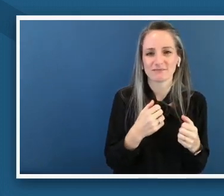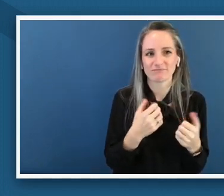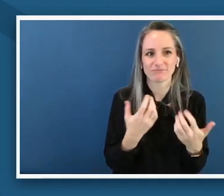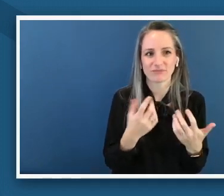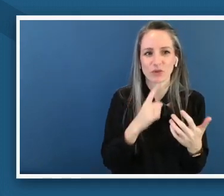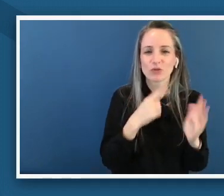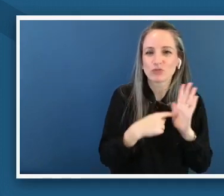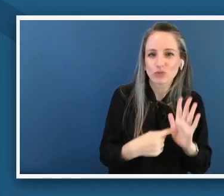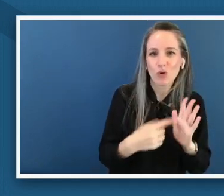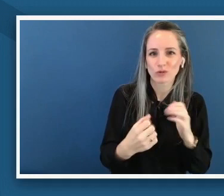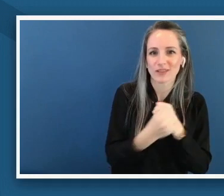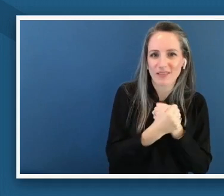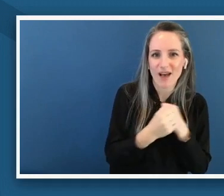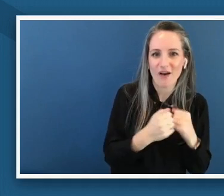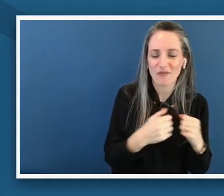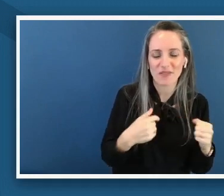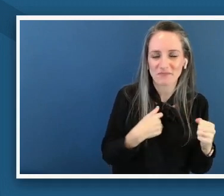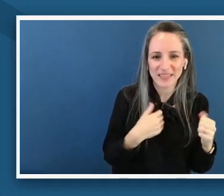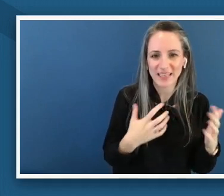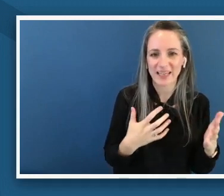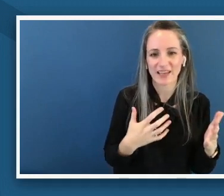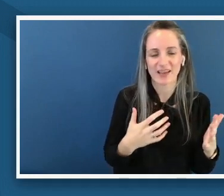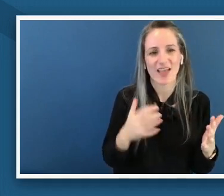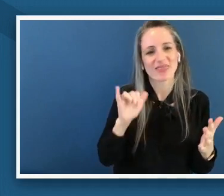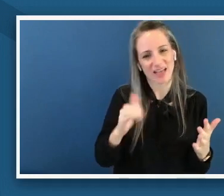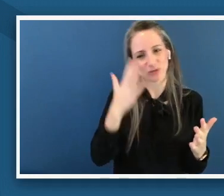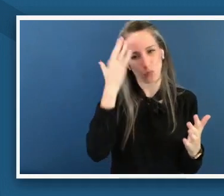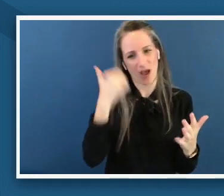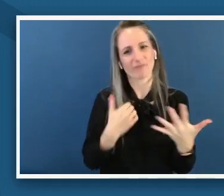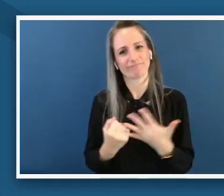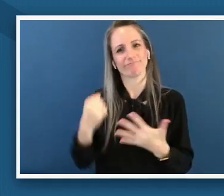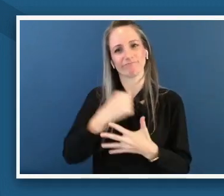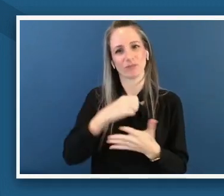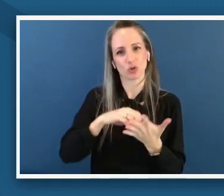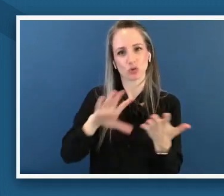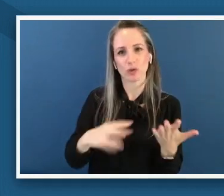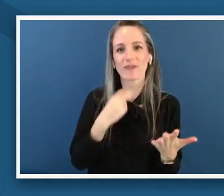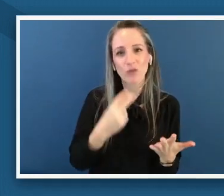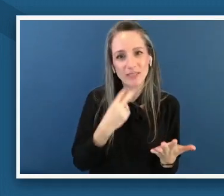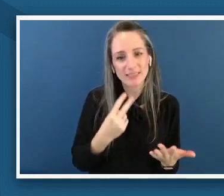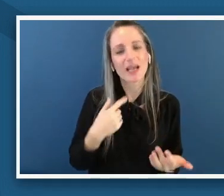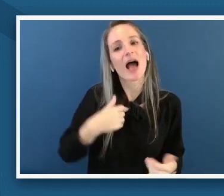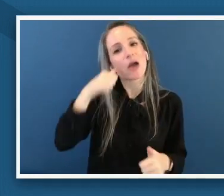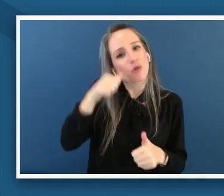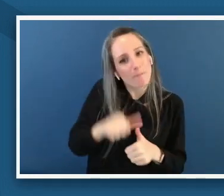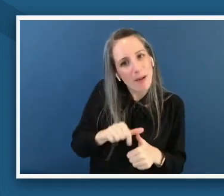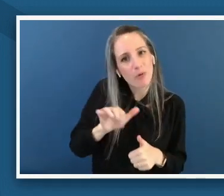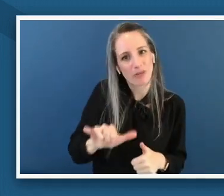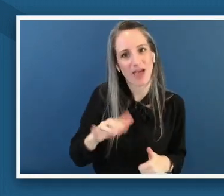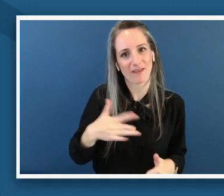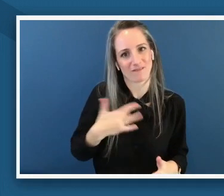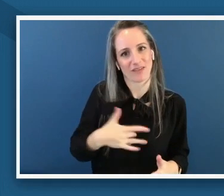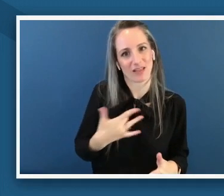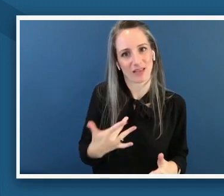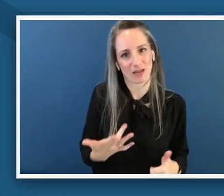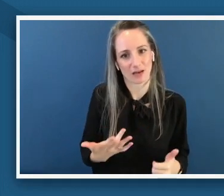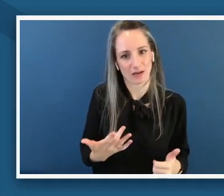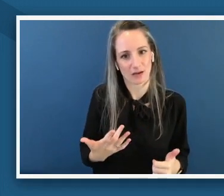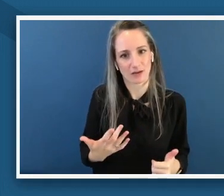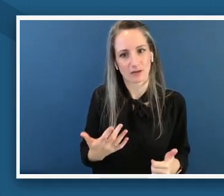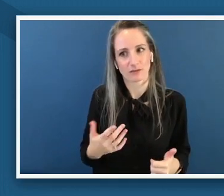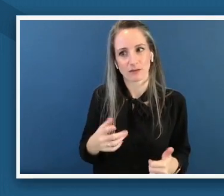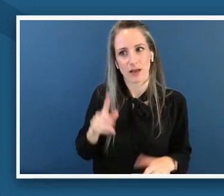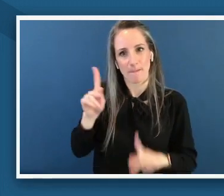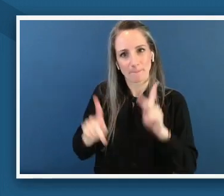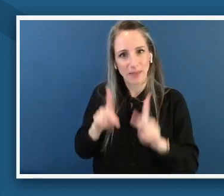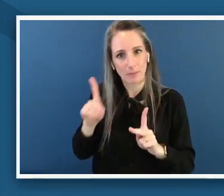in my classroom, because I truly remember what that was like and the expectations that people may or